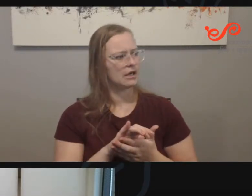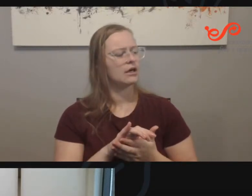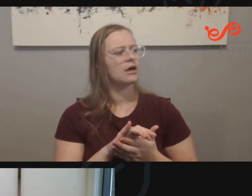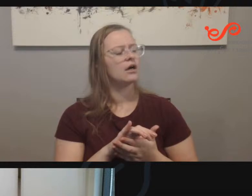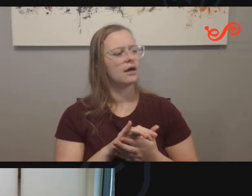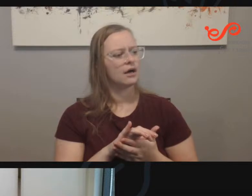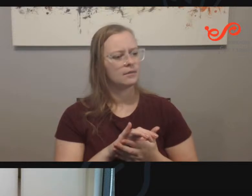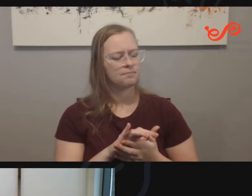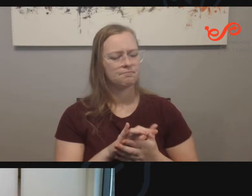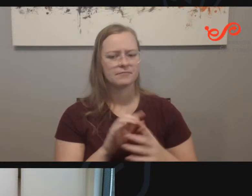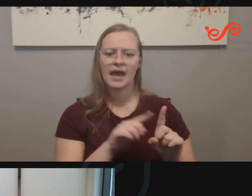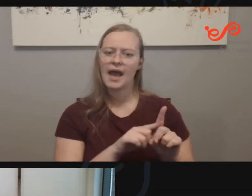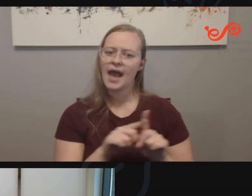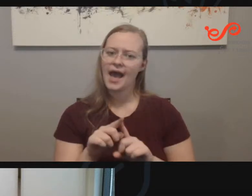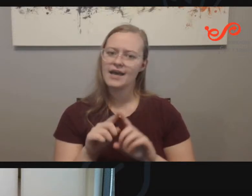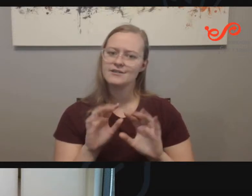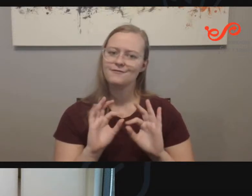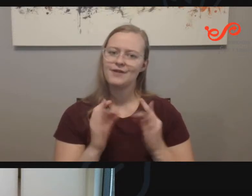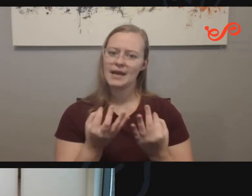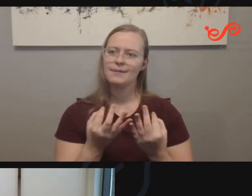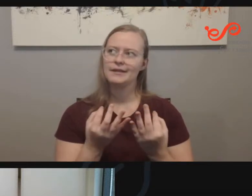as families were